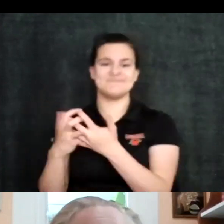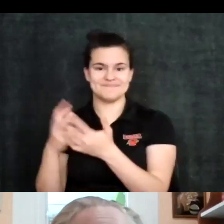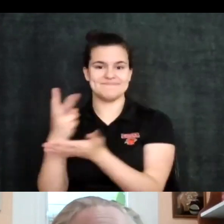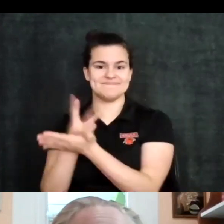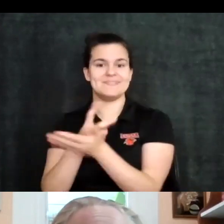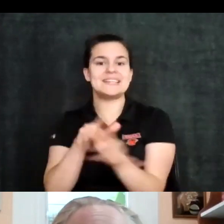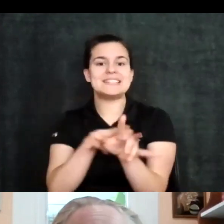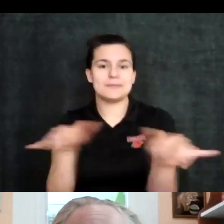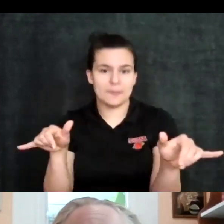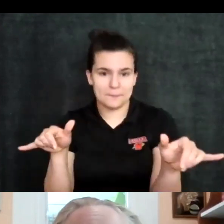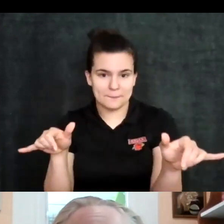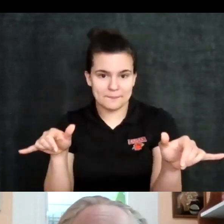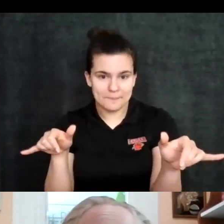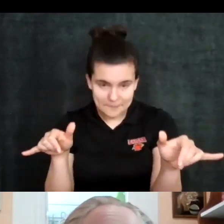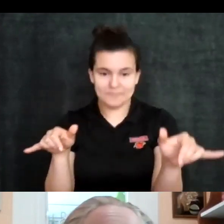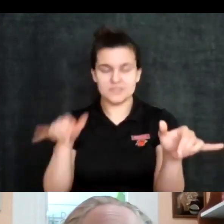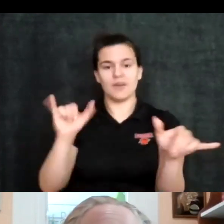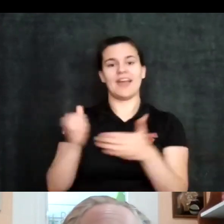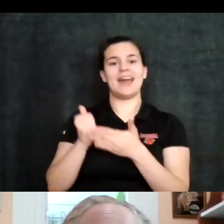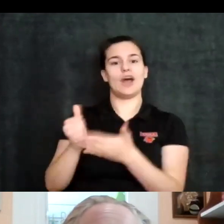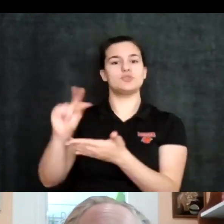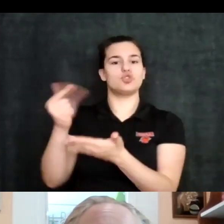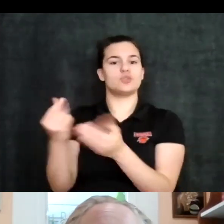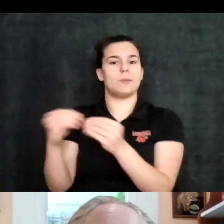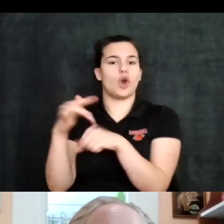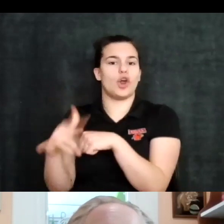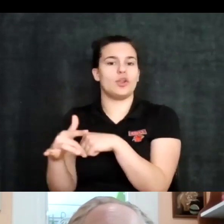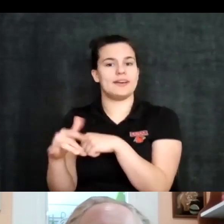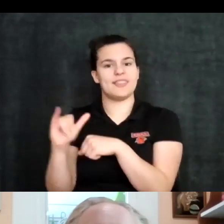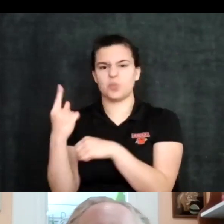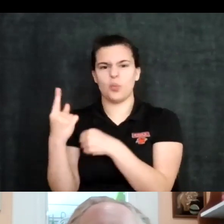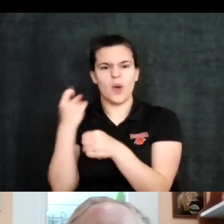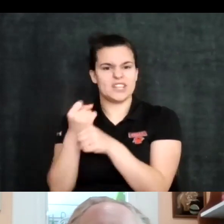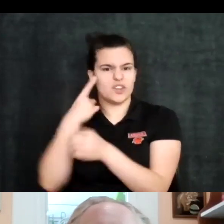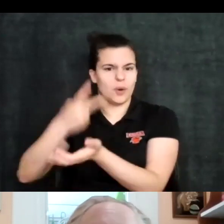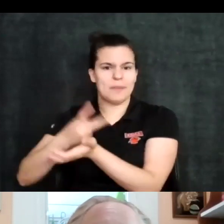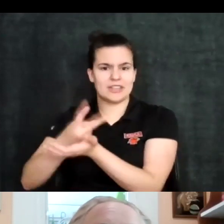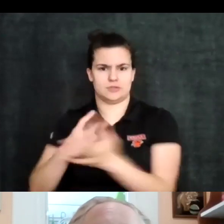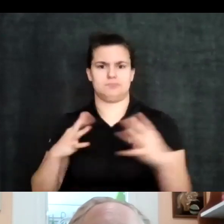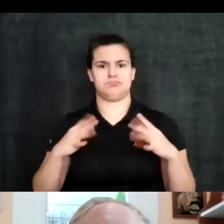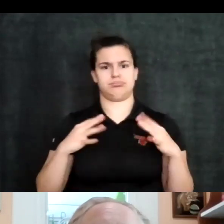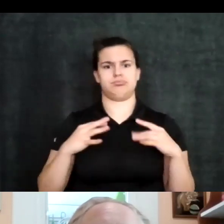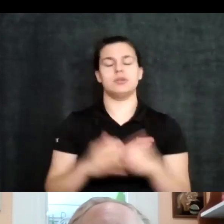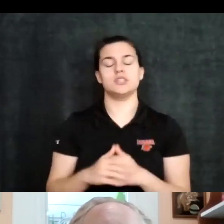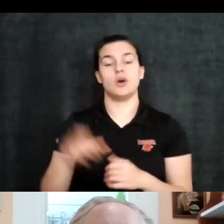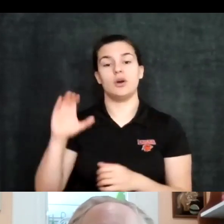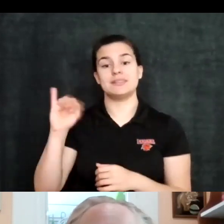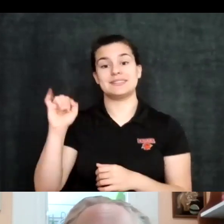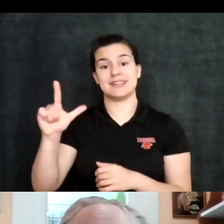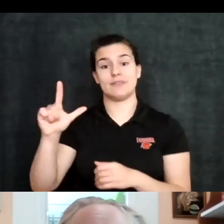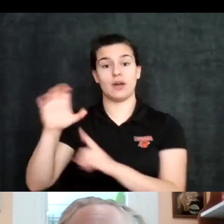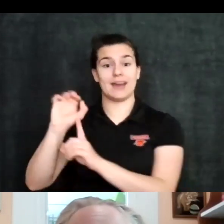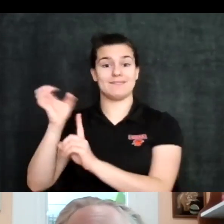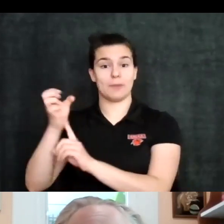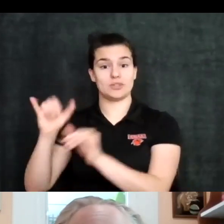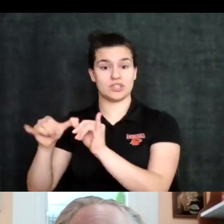graduate degree, which facilitates getting out in just 12 months. So civil and environmental engineering, the preferred final degree